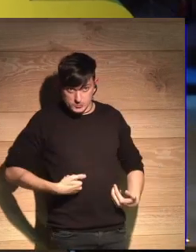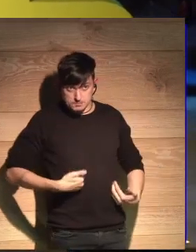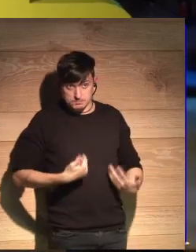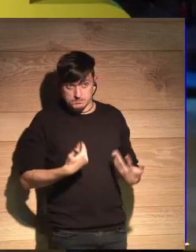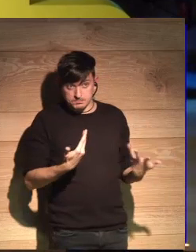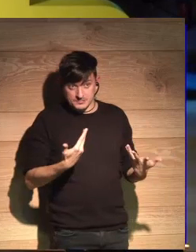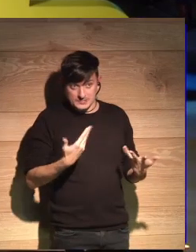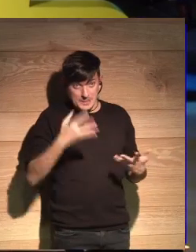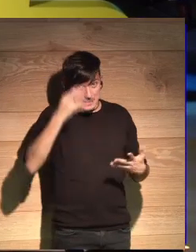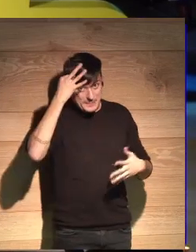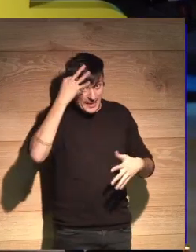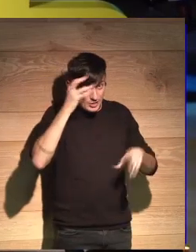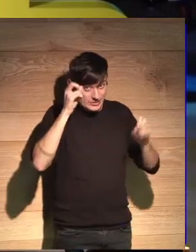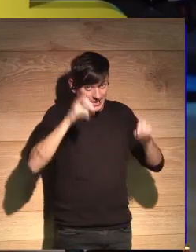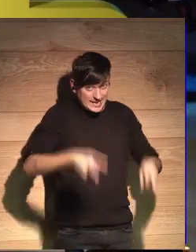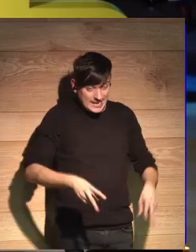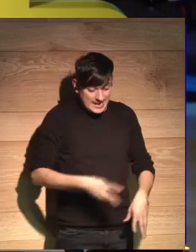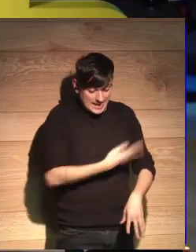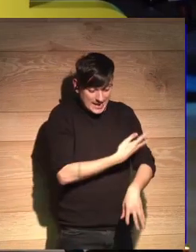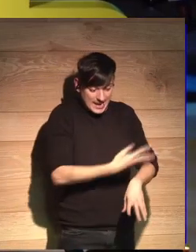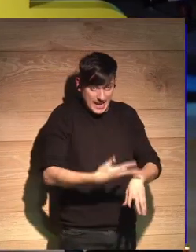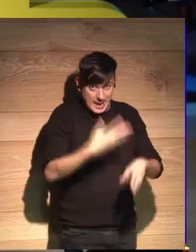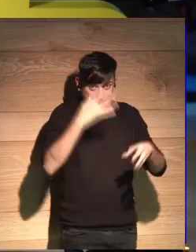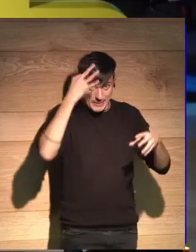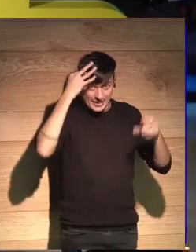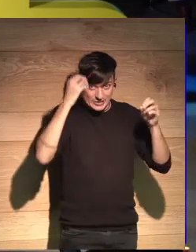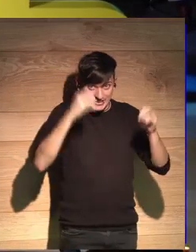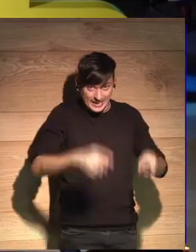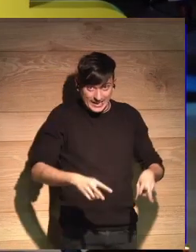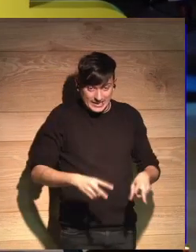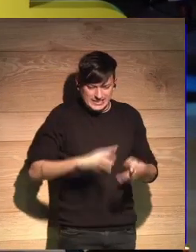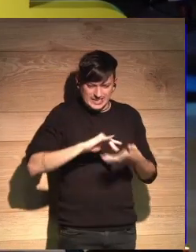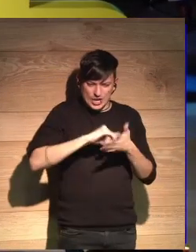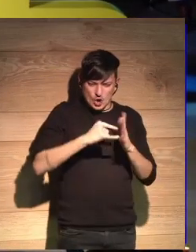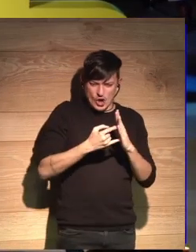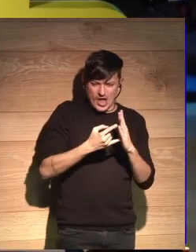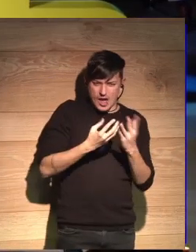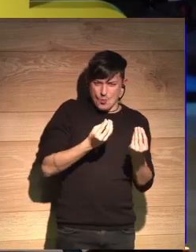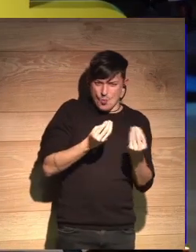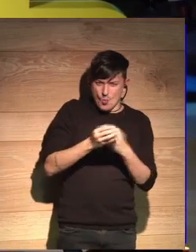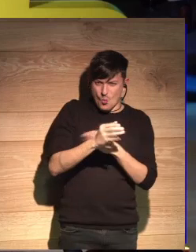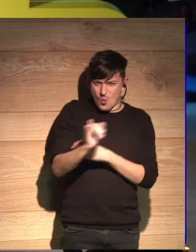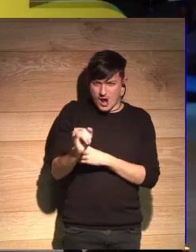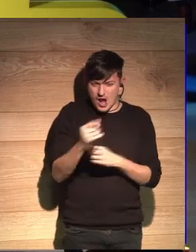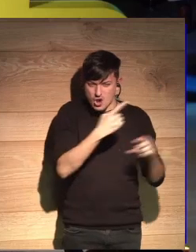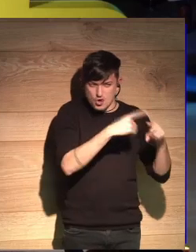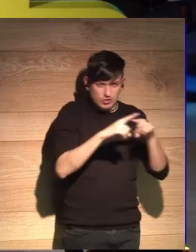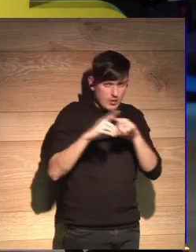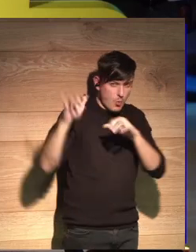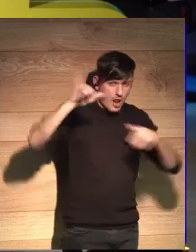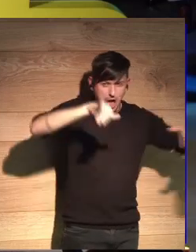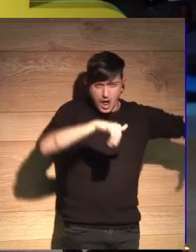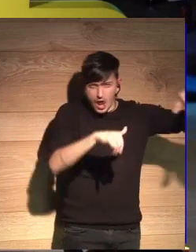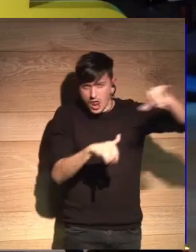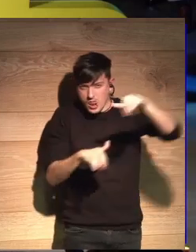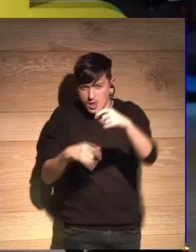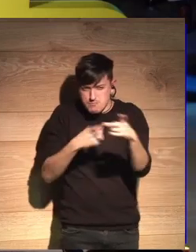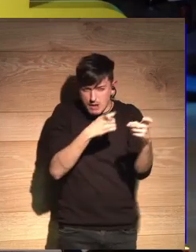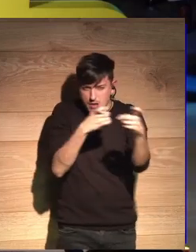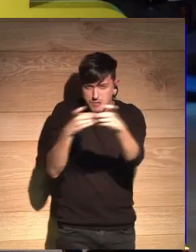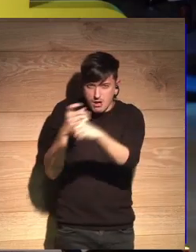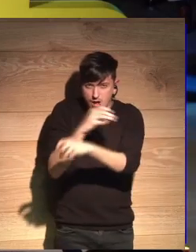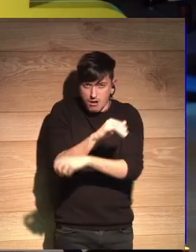there are metal birds flying in the sky, and because of hairless apes with sticks that go bang, there are rather few predators around. And indeed,